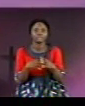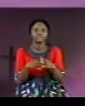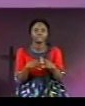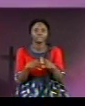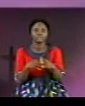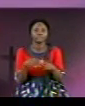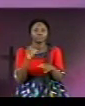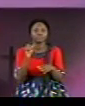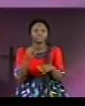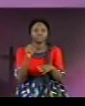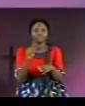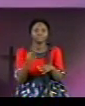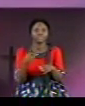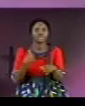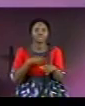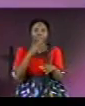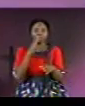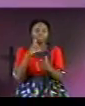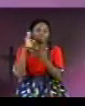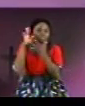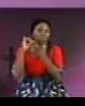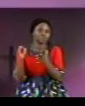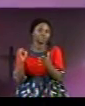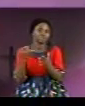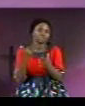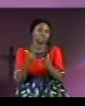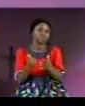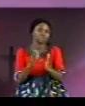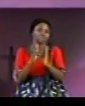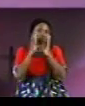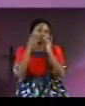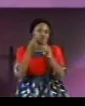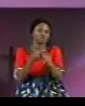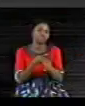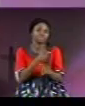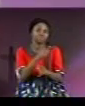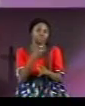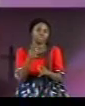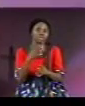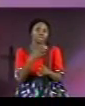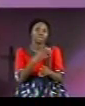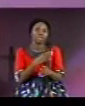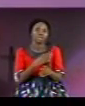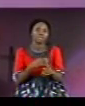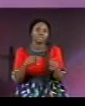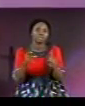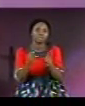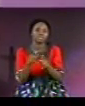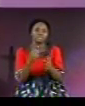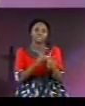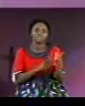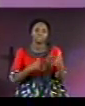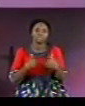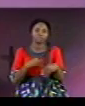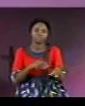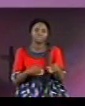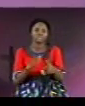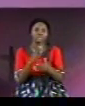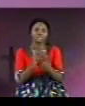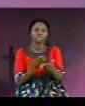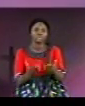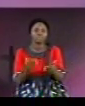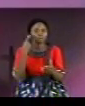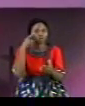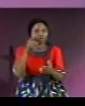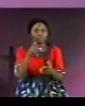Yes, we are expecting a shout from you. As the Lord has done something for you, you are going to shout